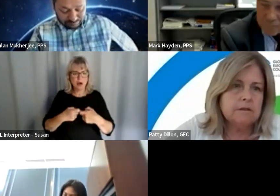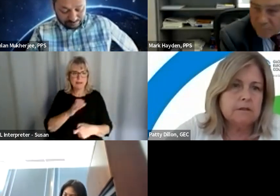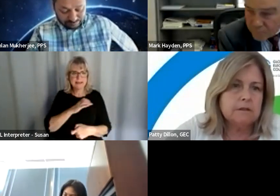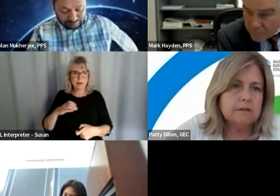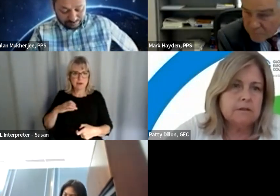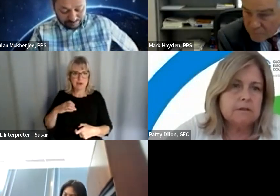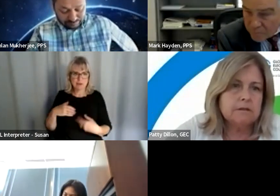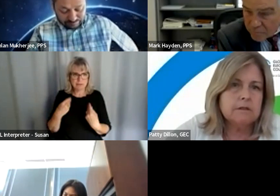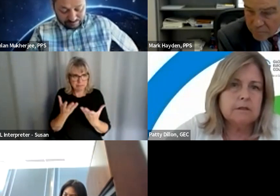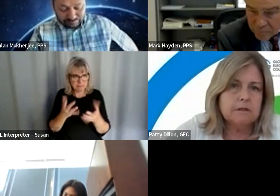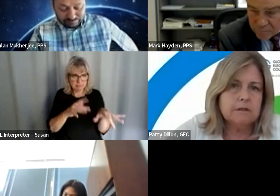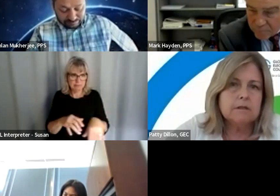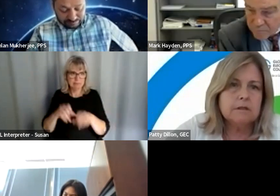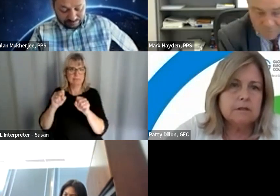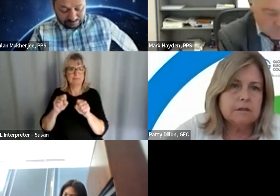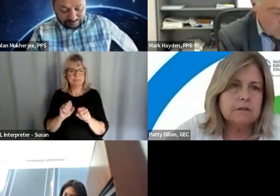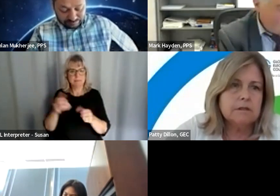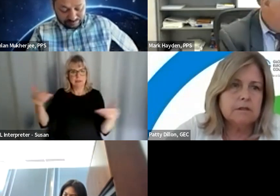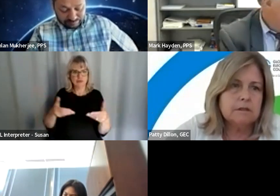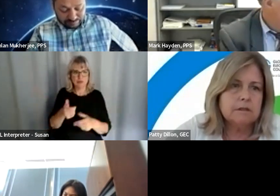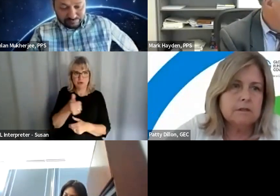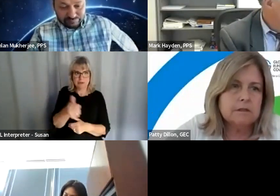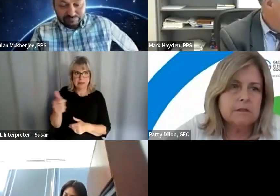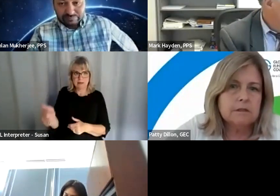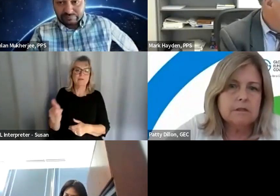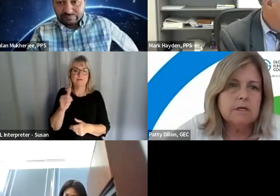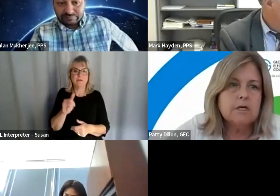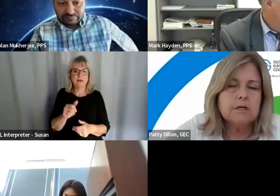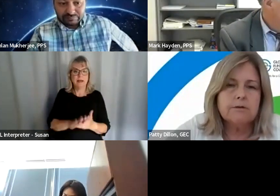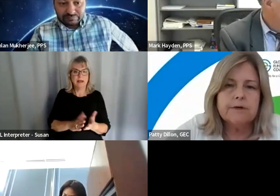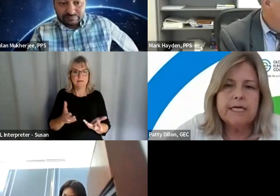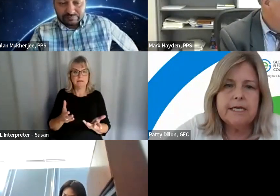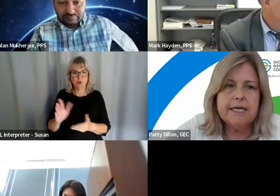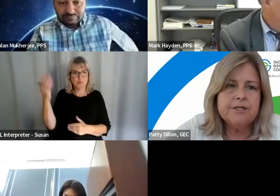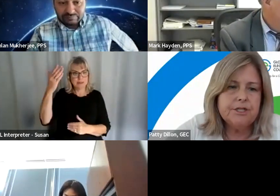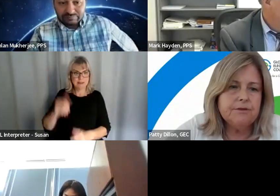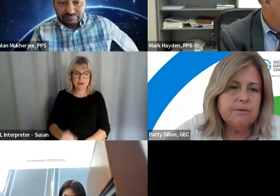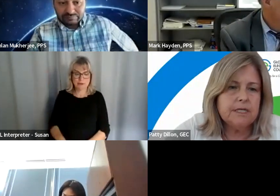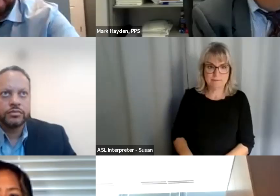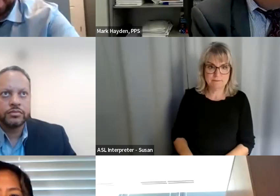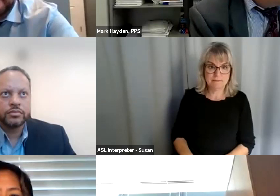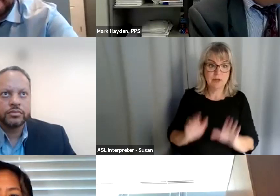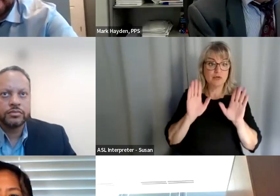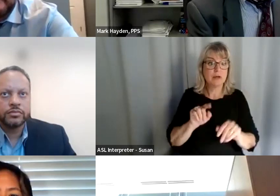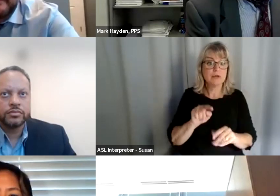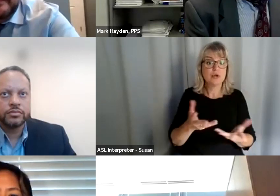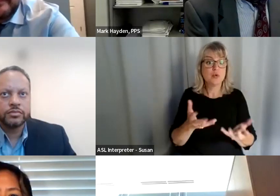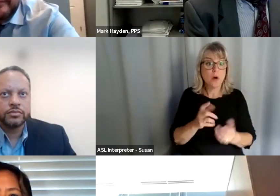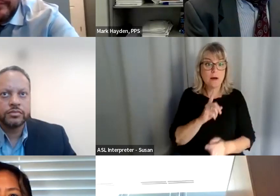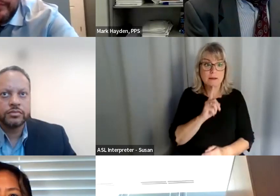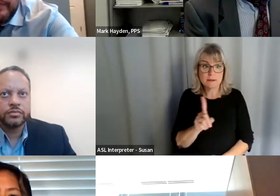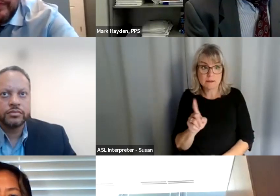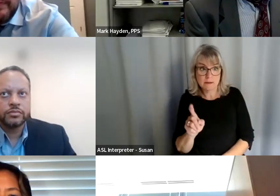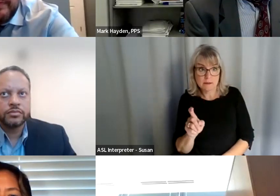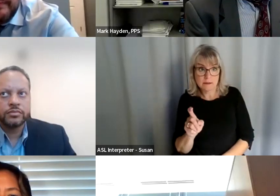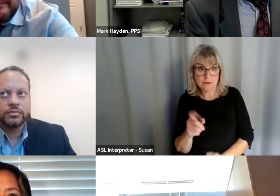mic, introduce yourselves, your organization, and take us through your presentation. Great. And do you want to actually